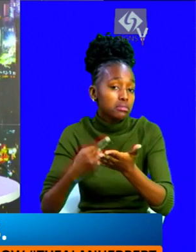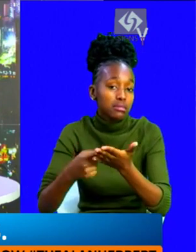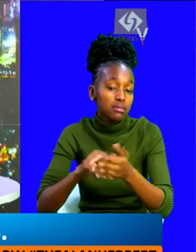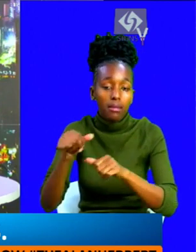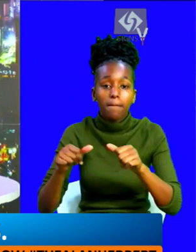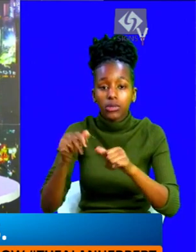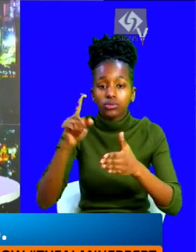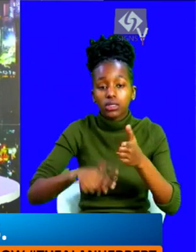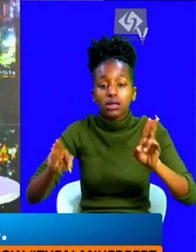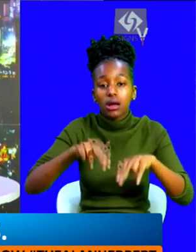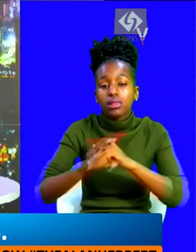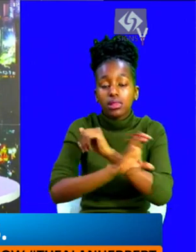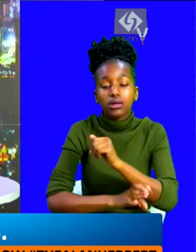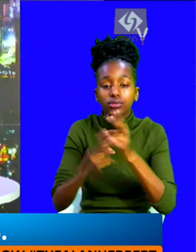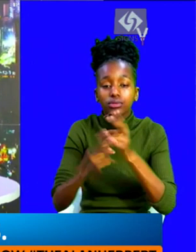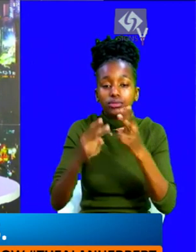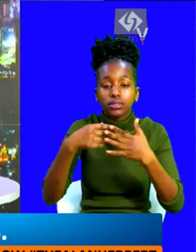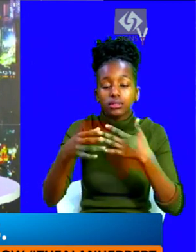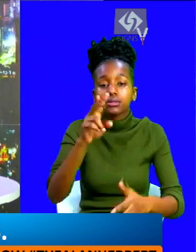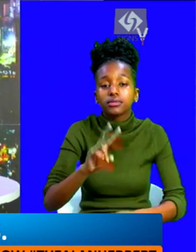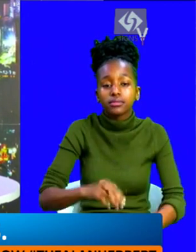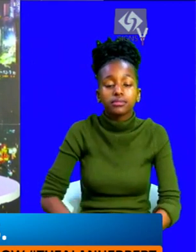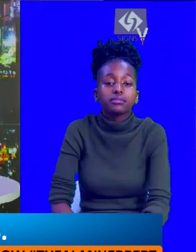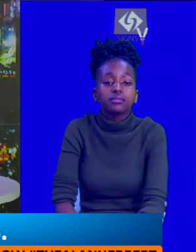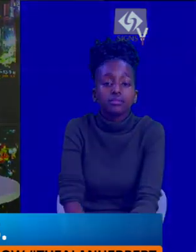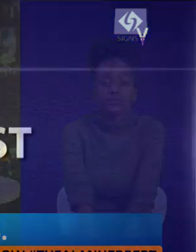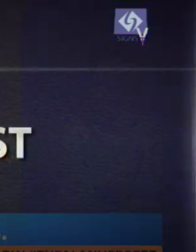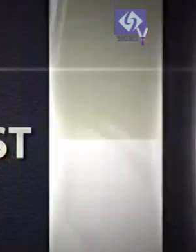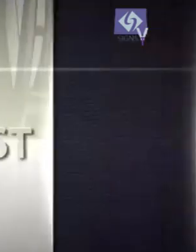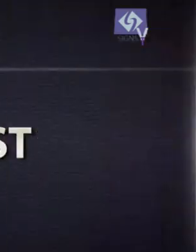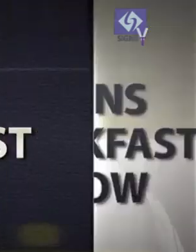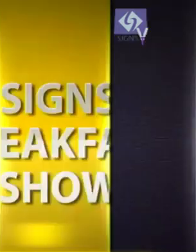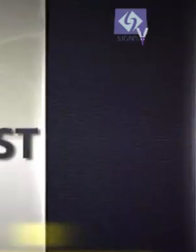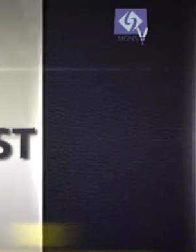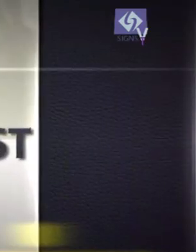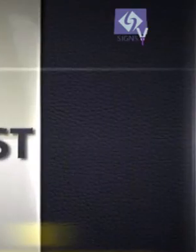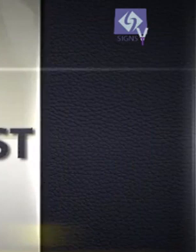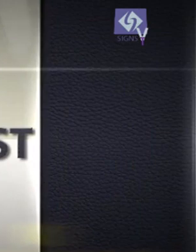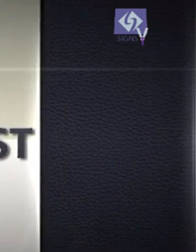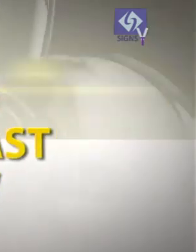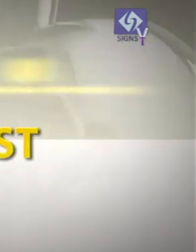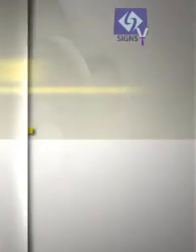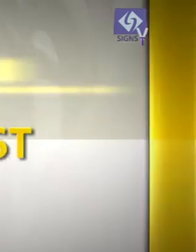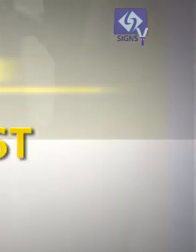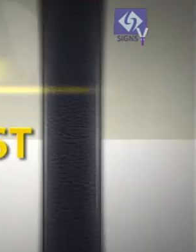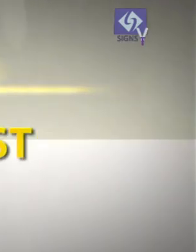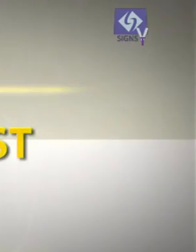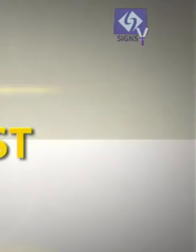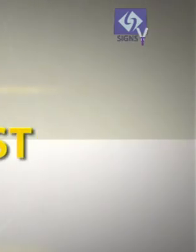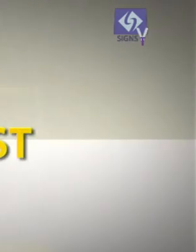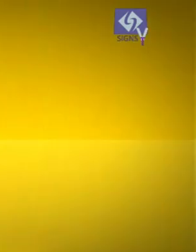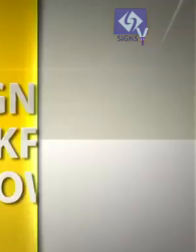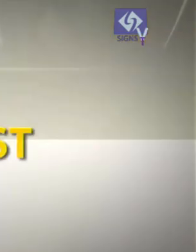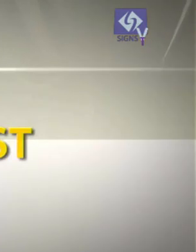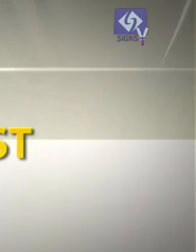resolved. The current phase we find ourselves in as a country is deeply worrying. So as custodians of the